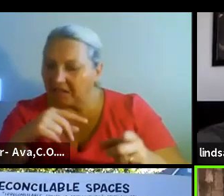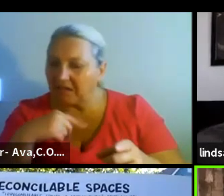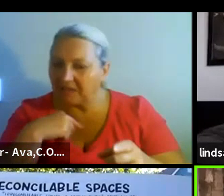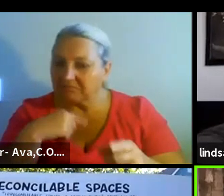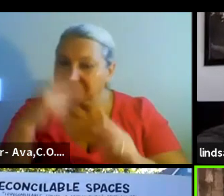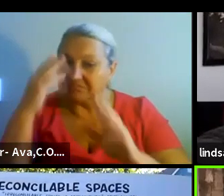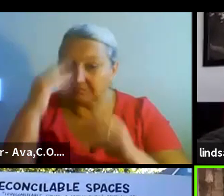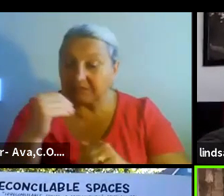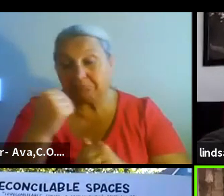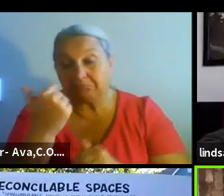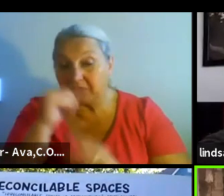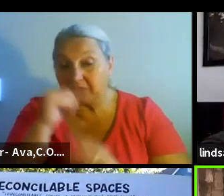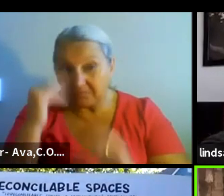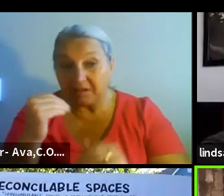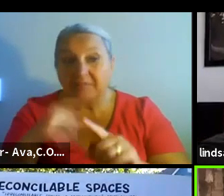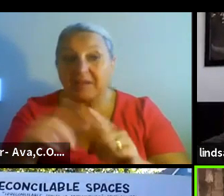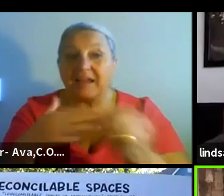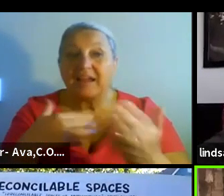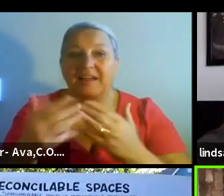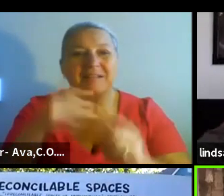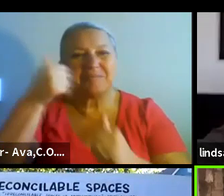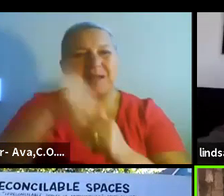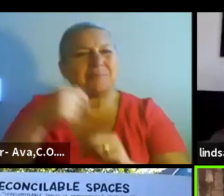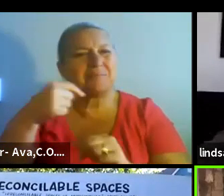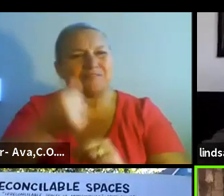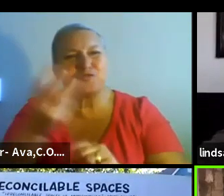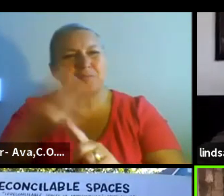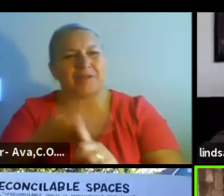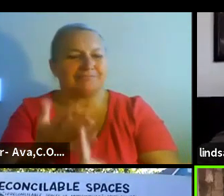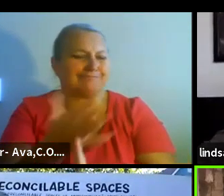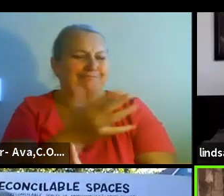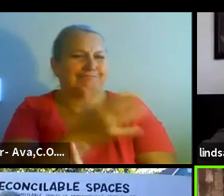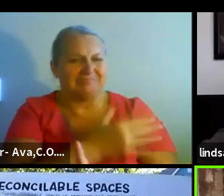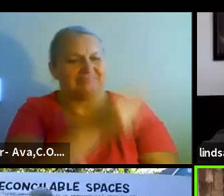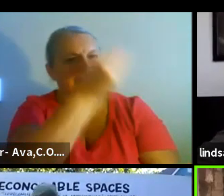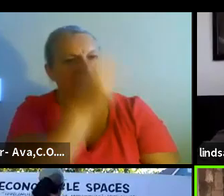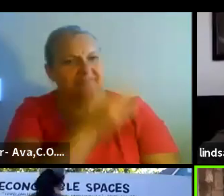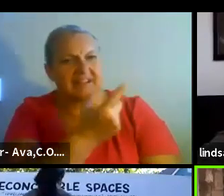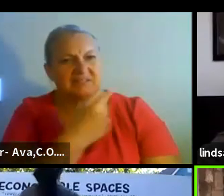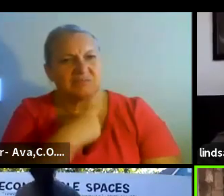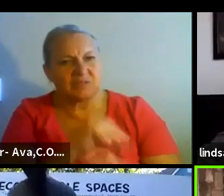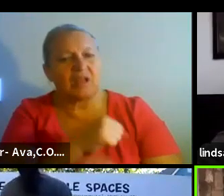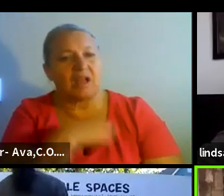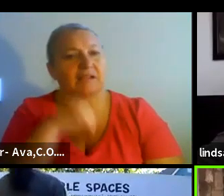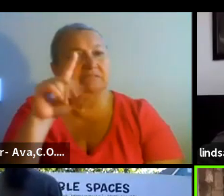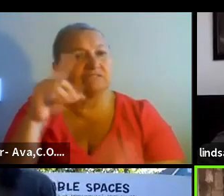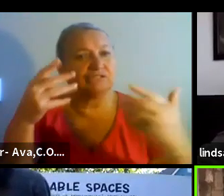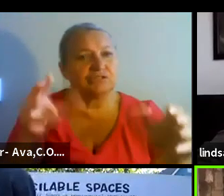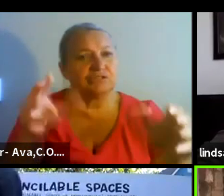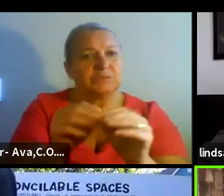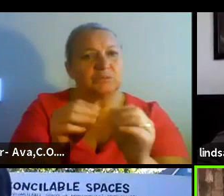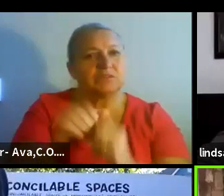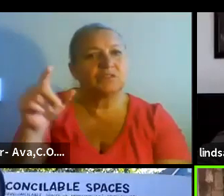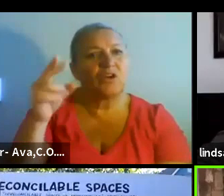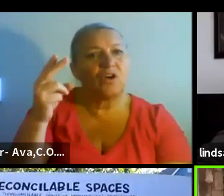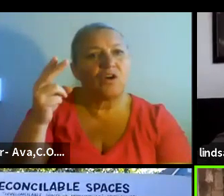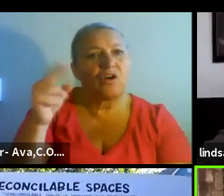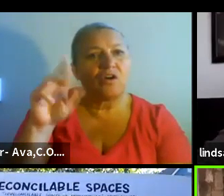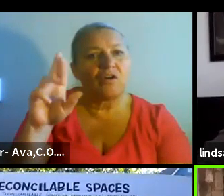When I was asked to do this work months before, I had a long discussion with the Hart House executive about smudging.